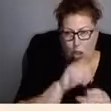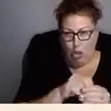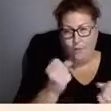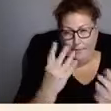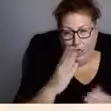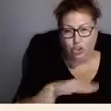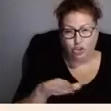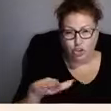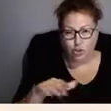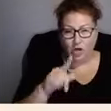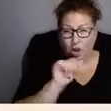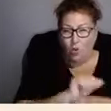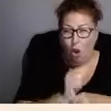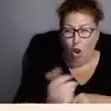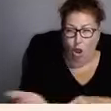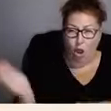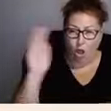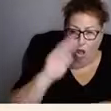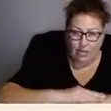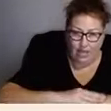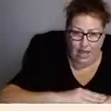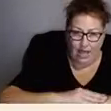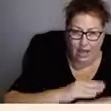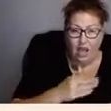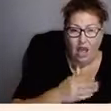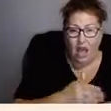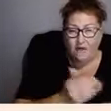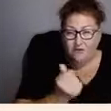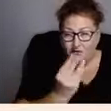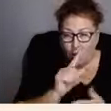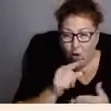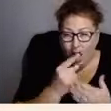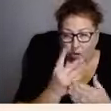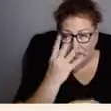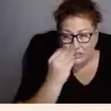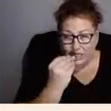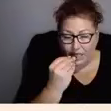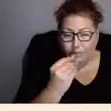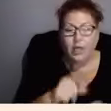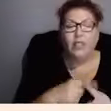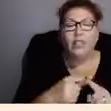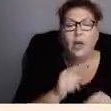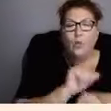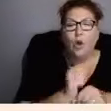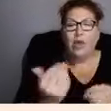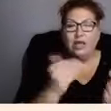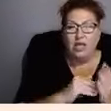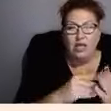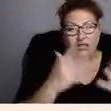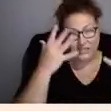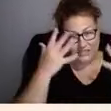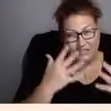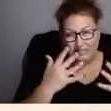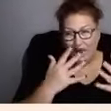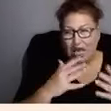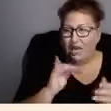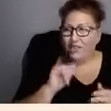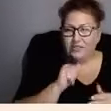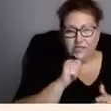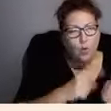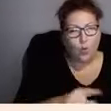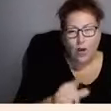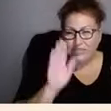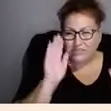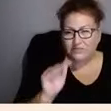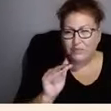works all day, and after just a few hours of sleep, he starts again. He is sad. This isn't what he expected. He misses